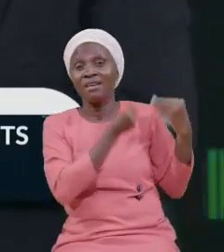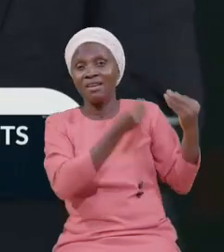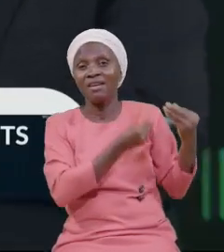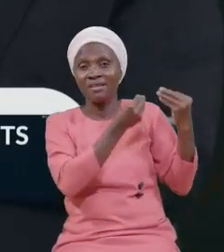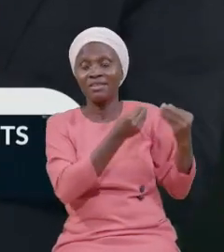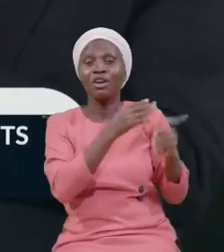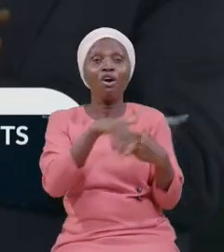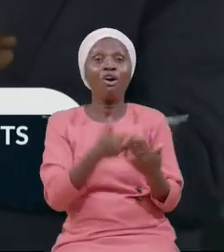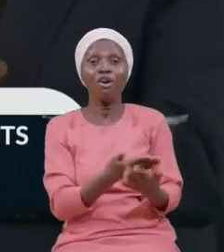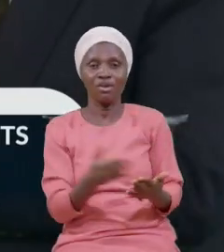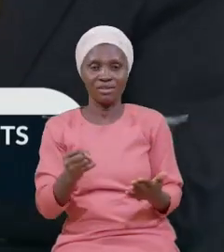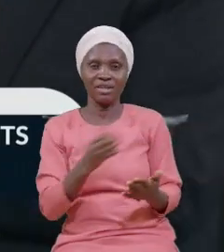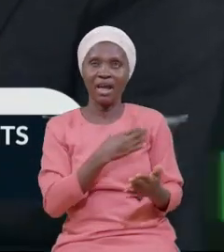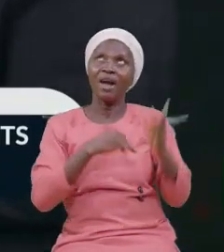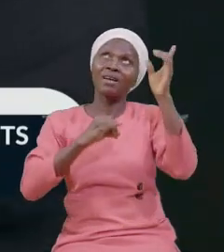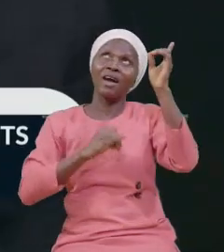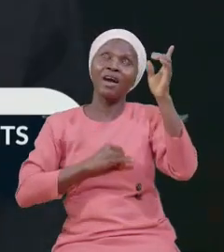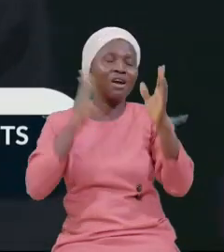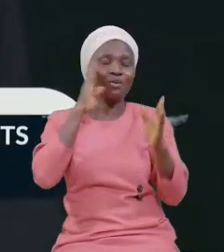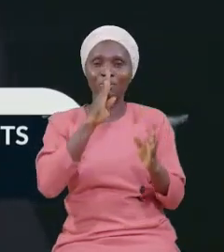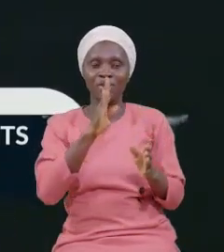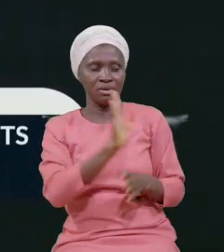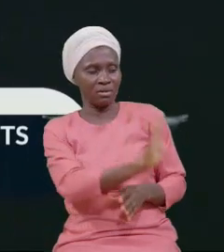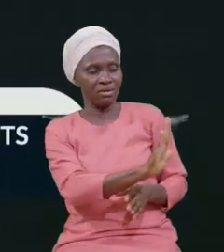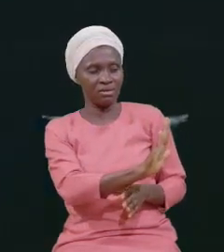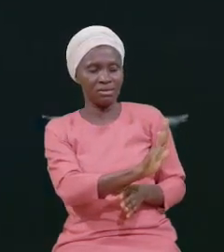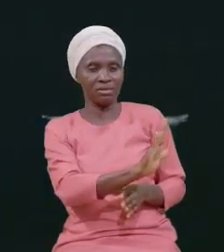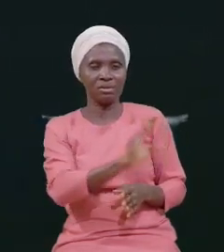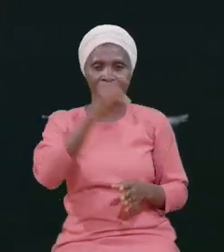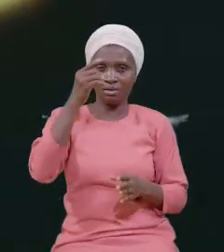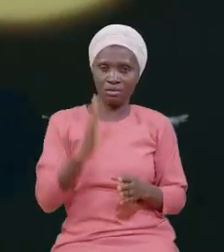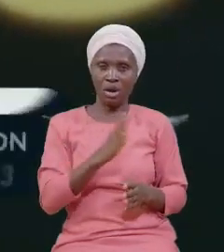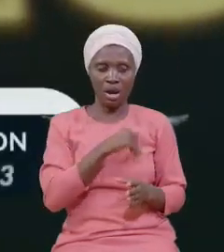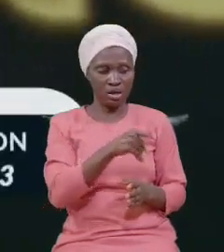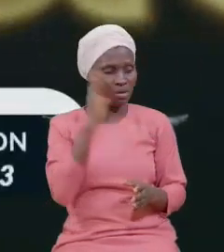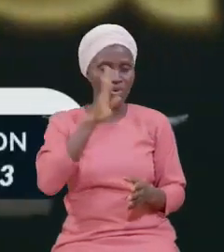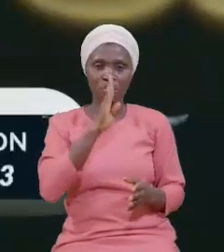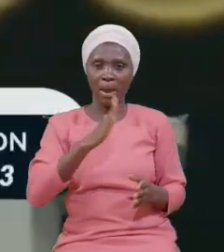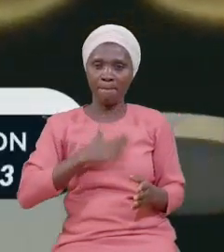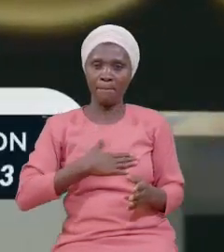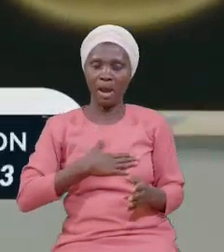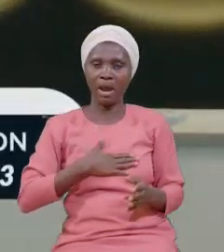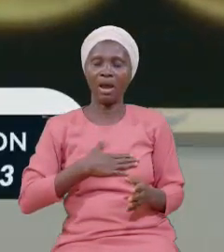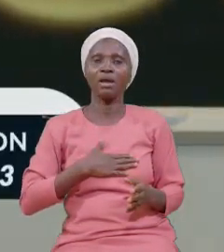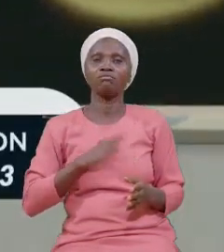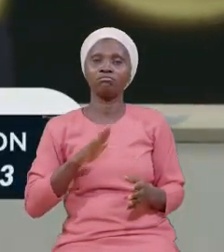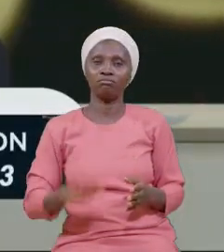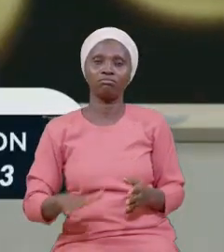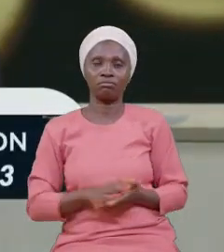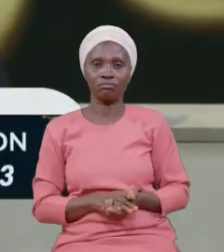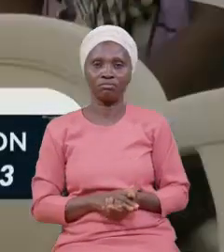he shall be my son. Look at number three here. Number three, he is the